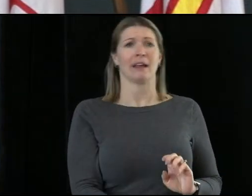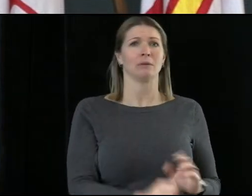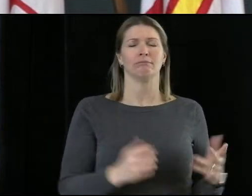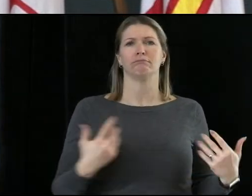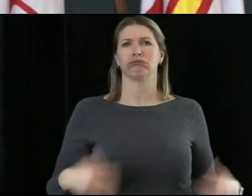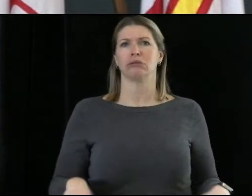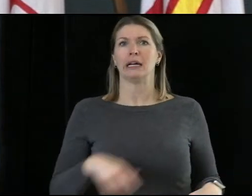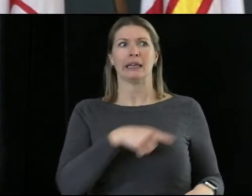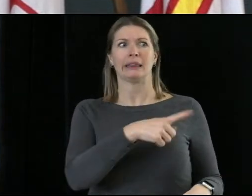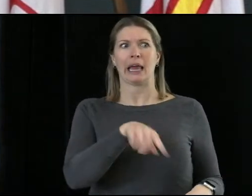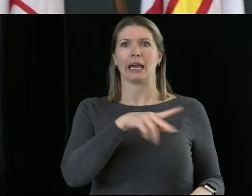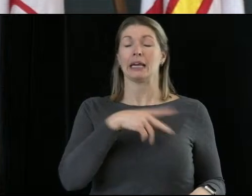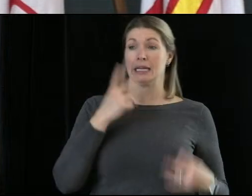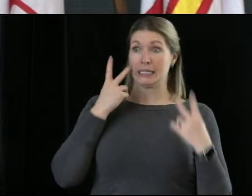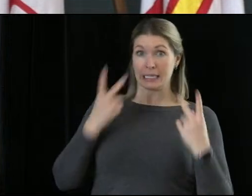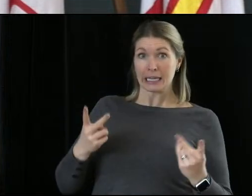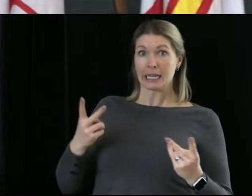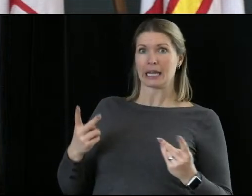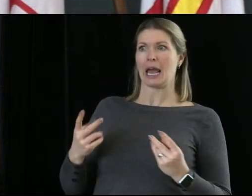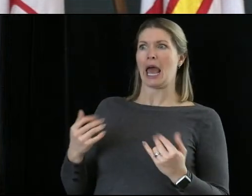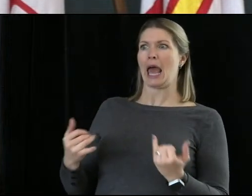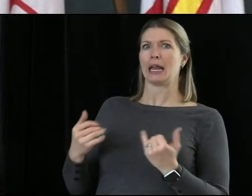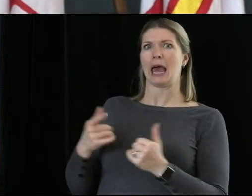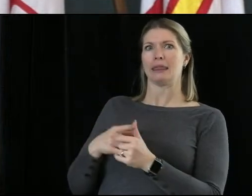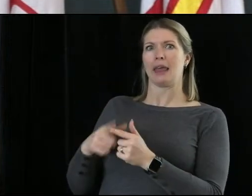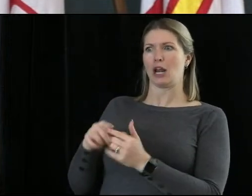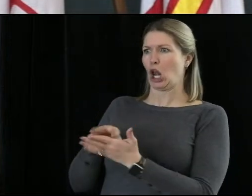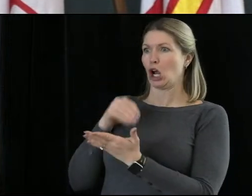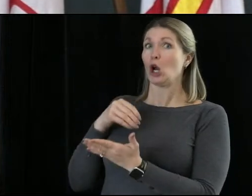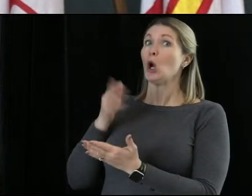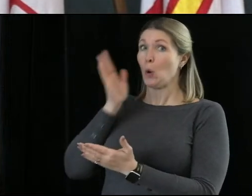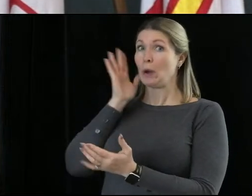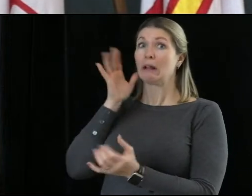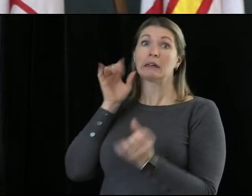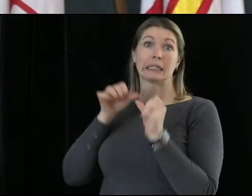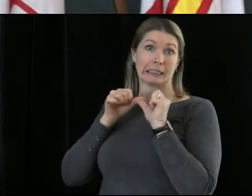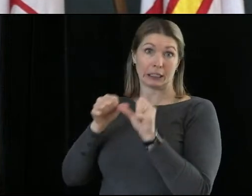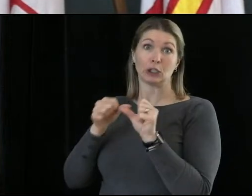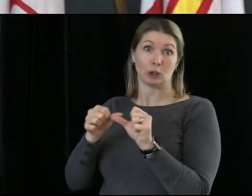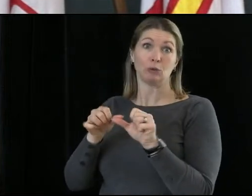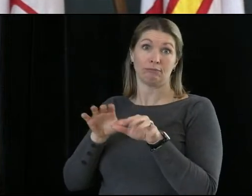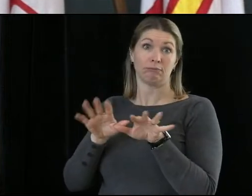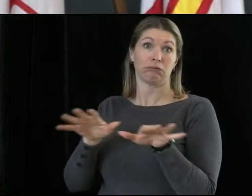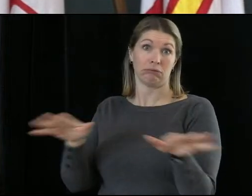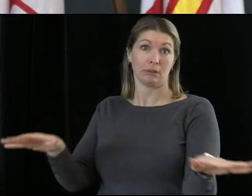this, right? So we're going to keep it going.